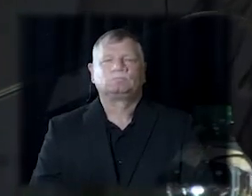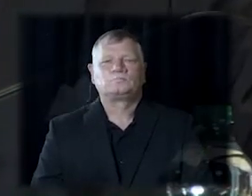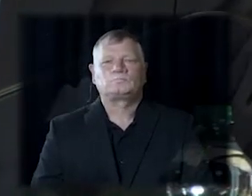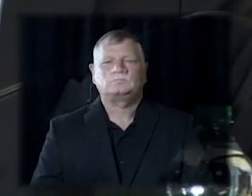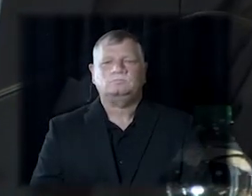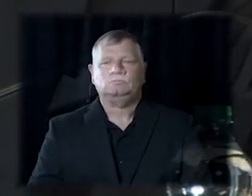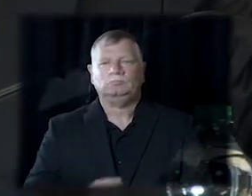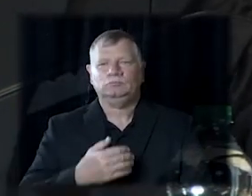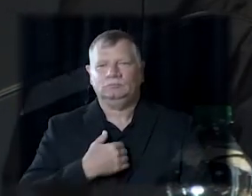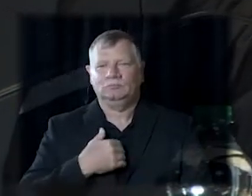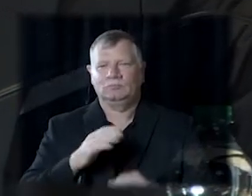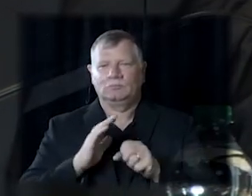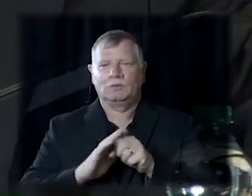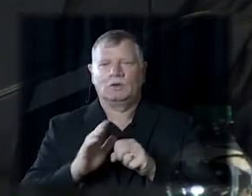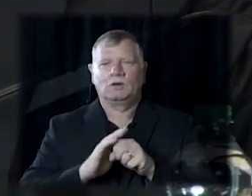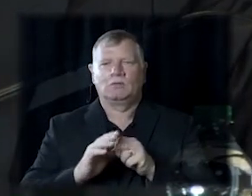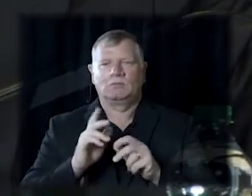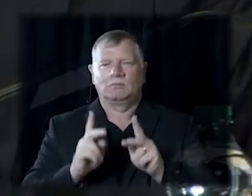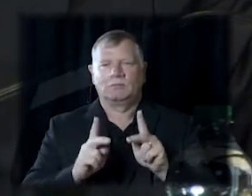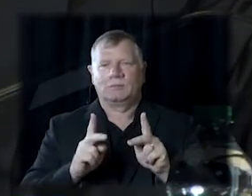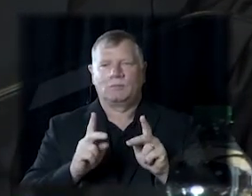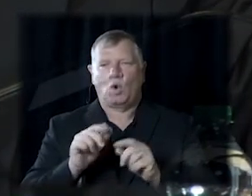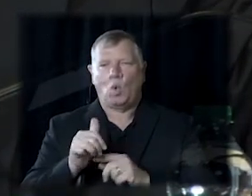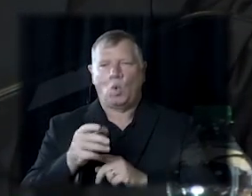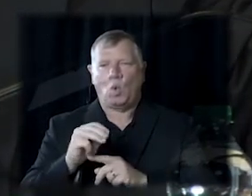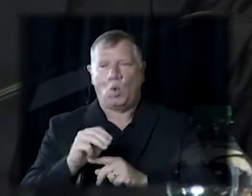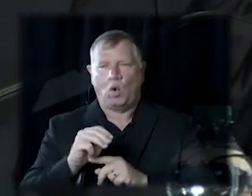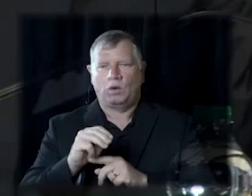There is a quorum present,